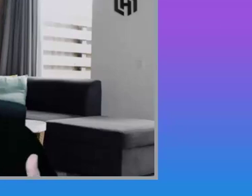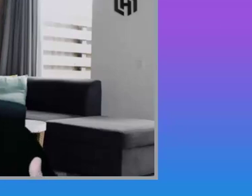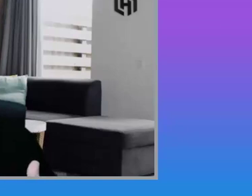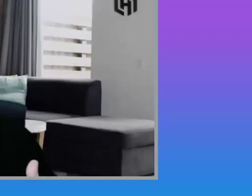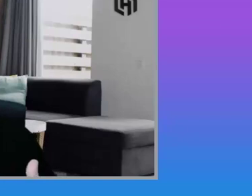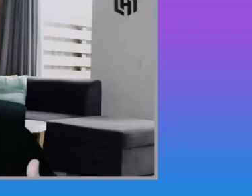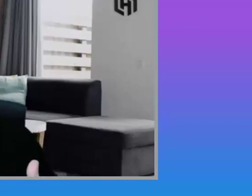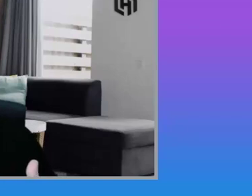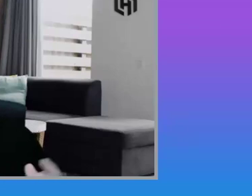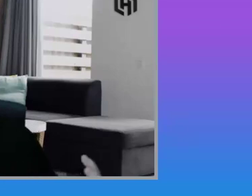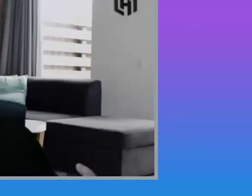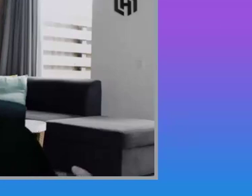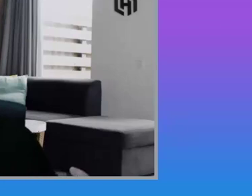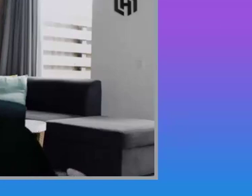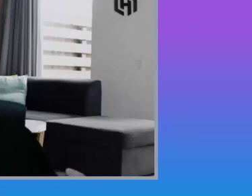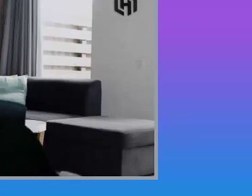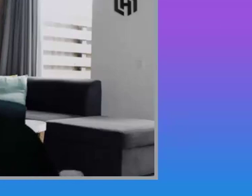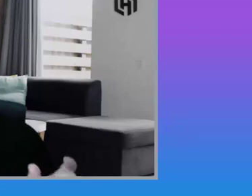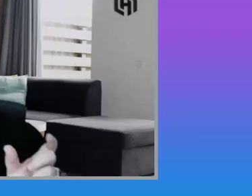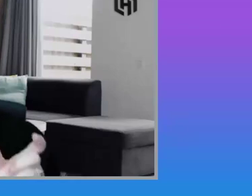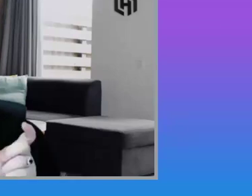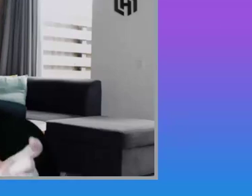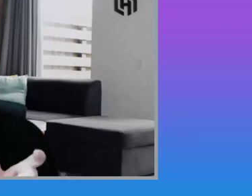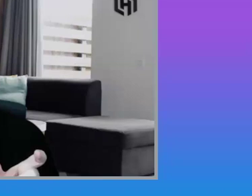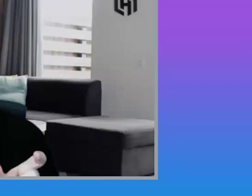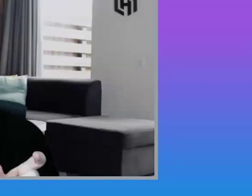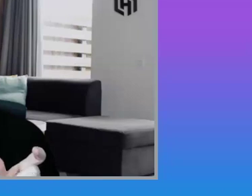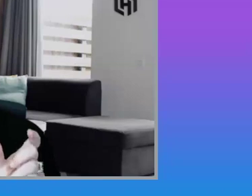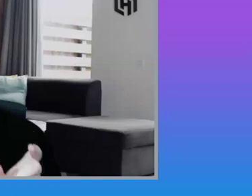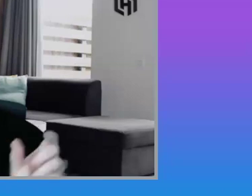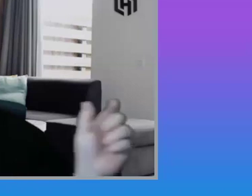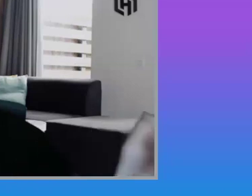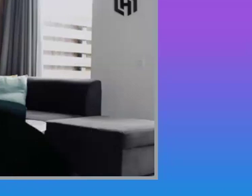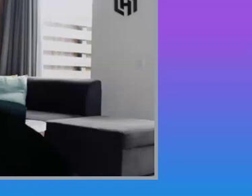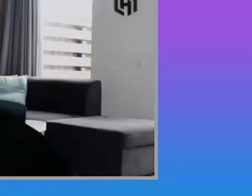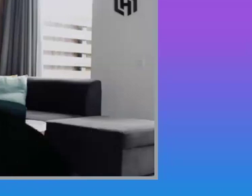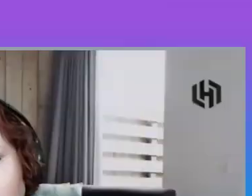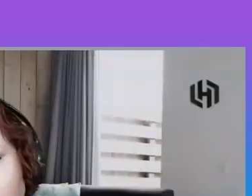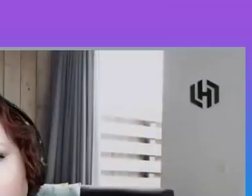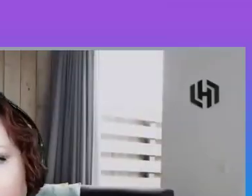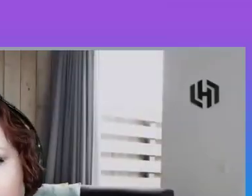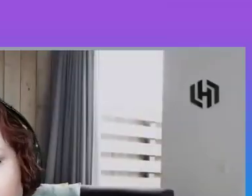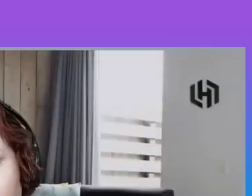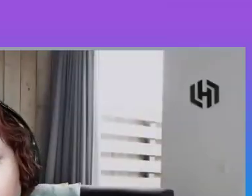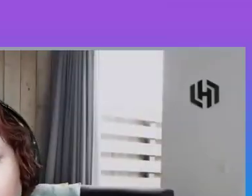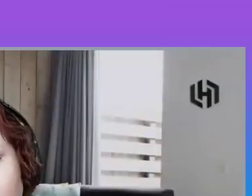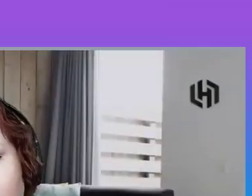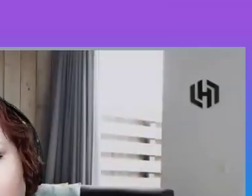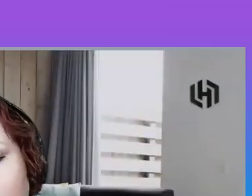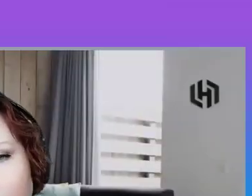property or argument name for our components, that name is the same name in Figma as it is in